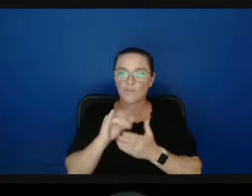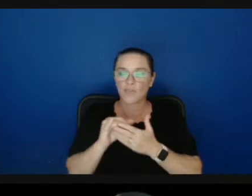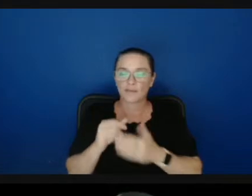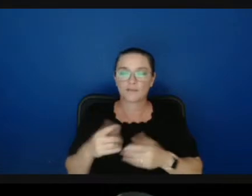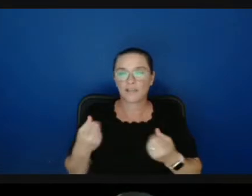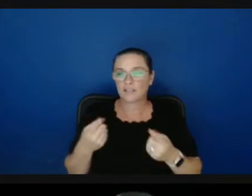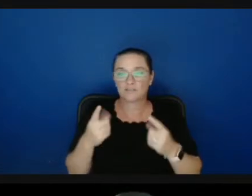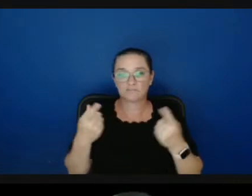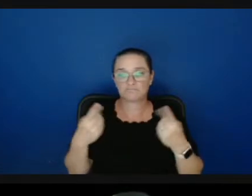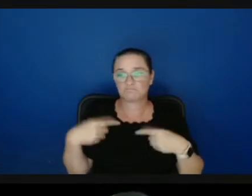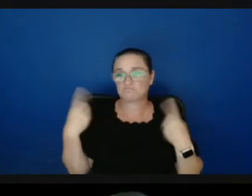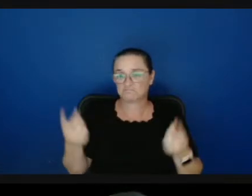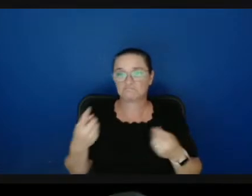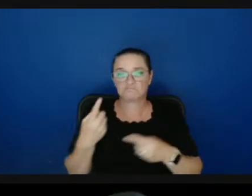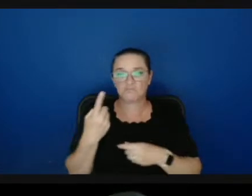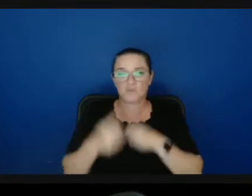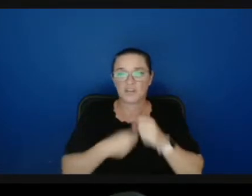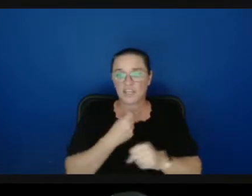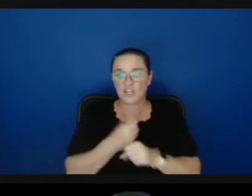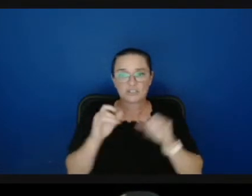for over a year.